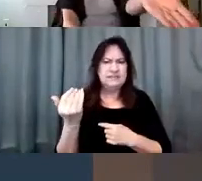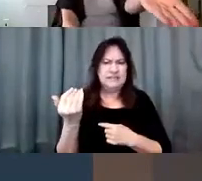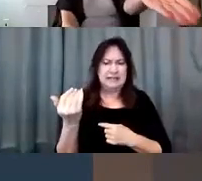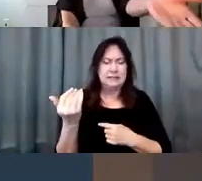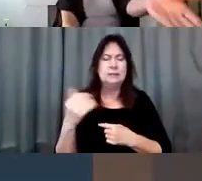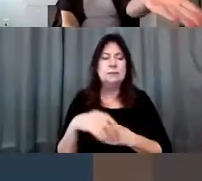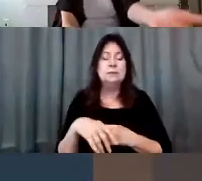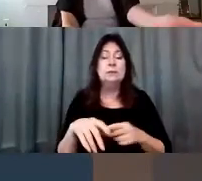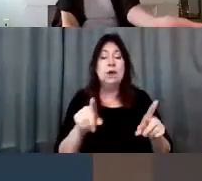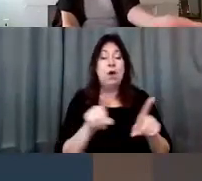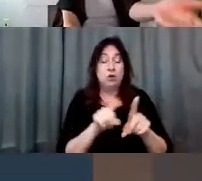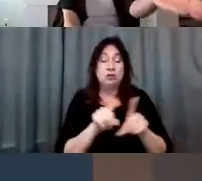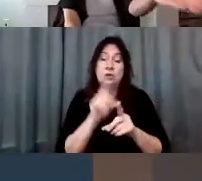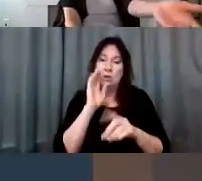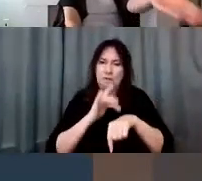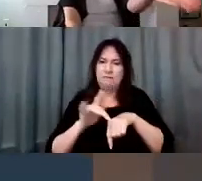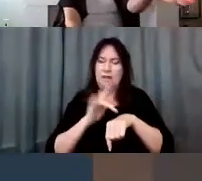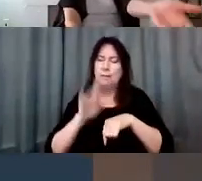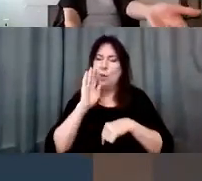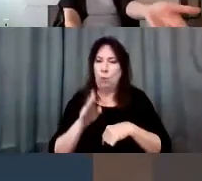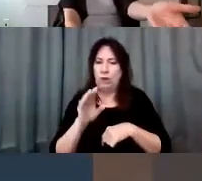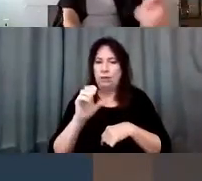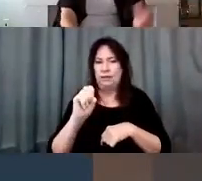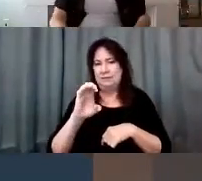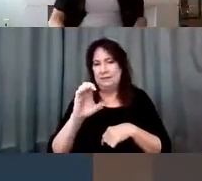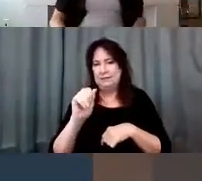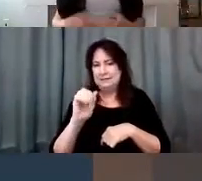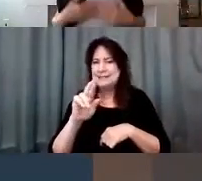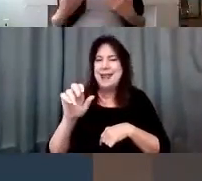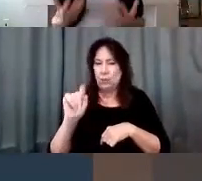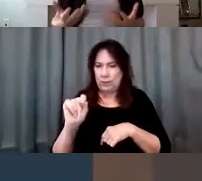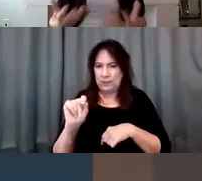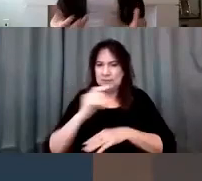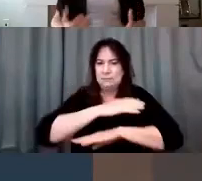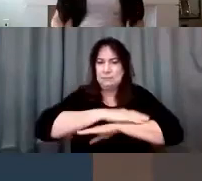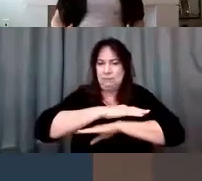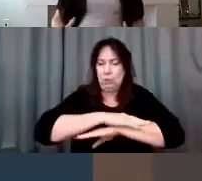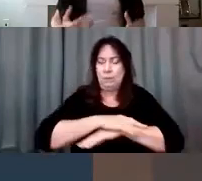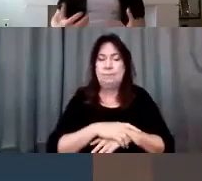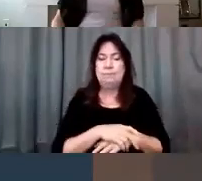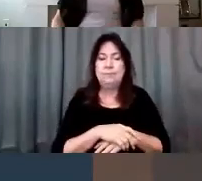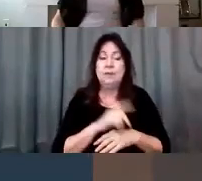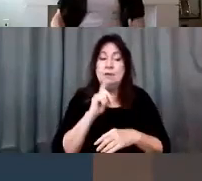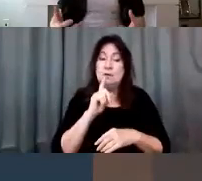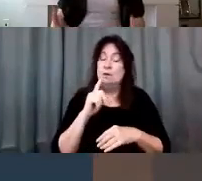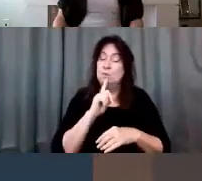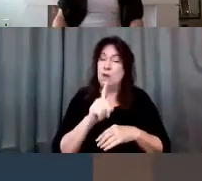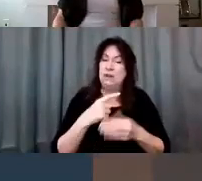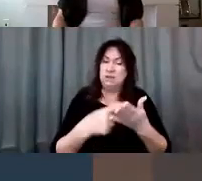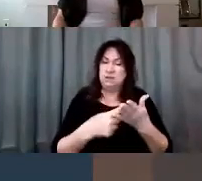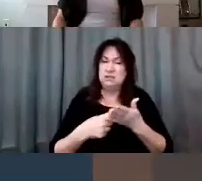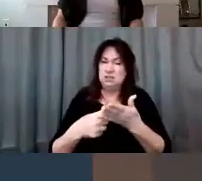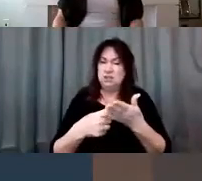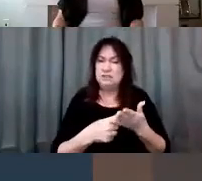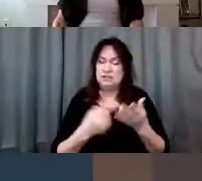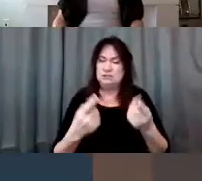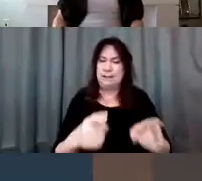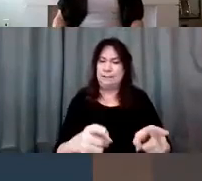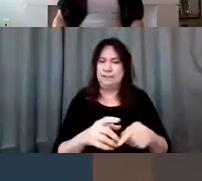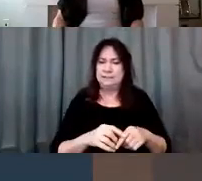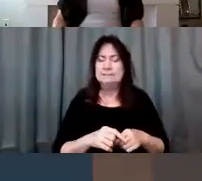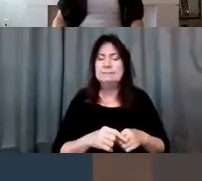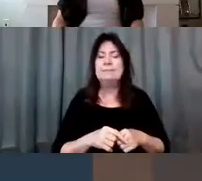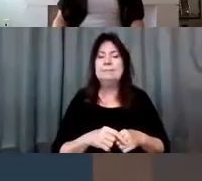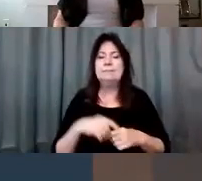and will be available in the SCARET platform. So essentially a conversation unfolds. We have